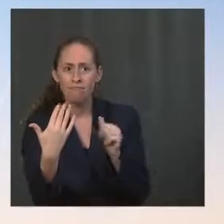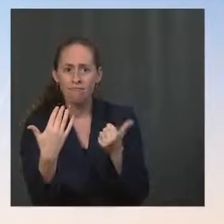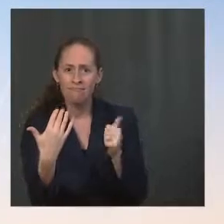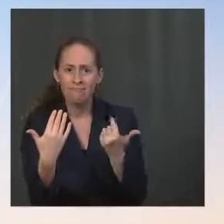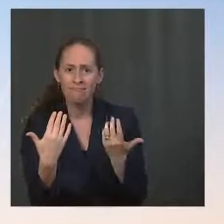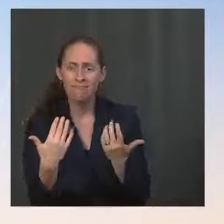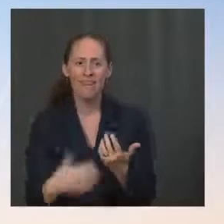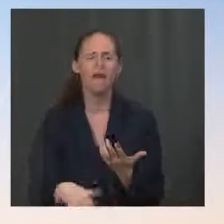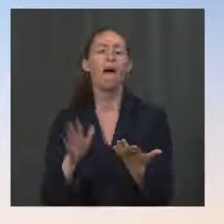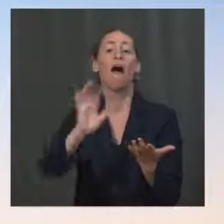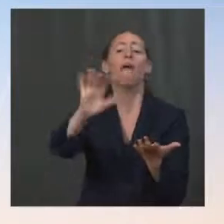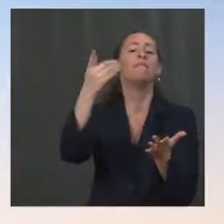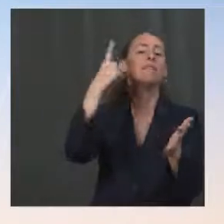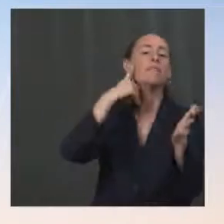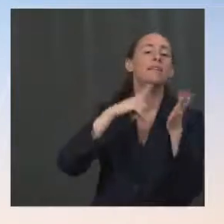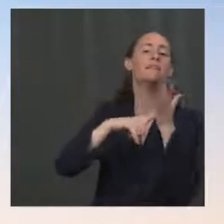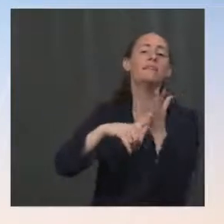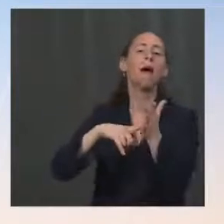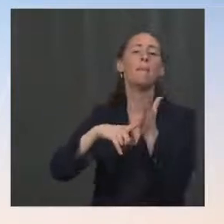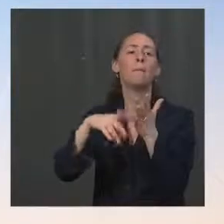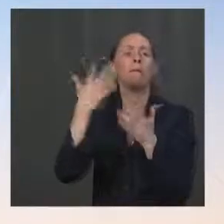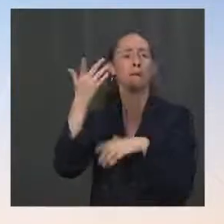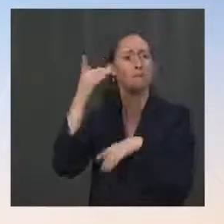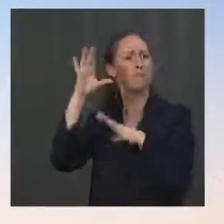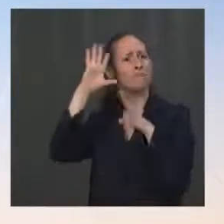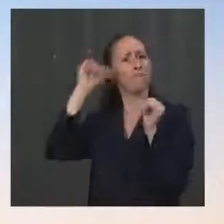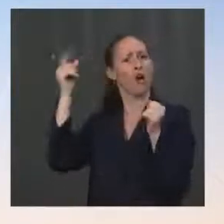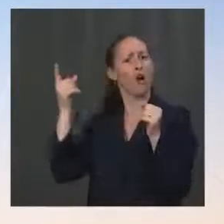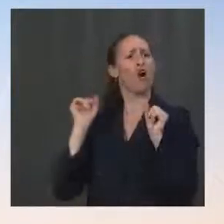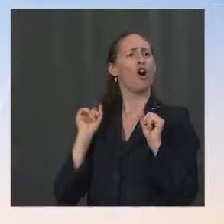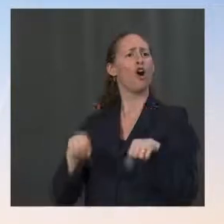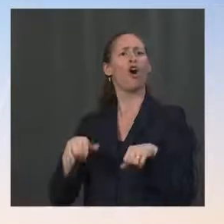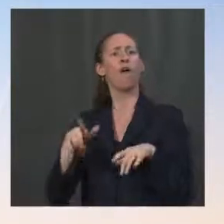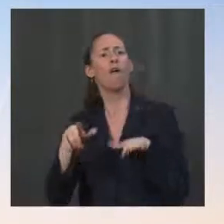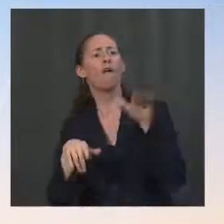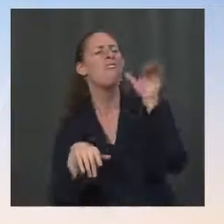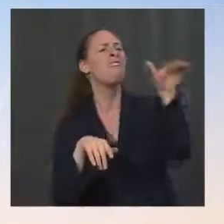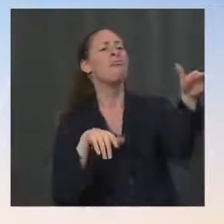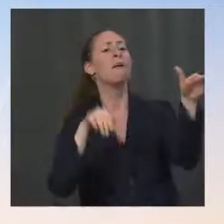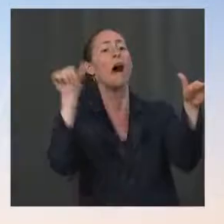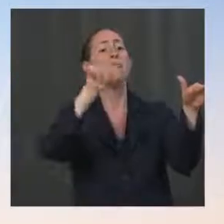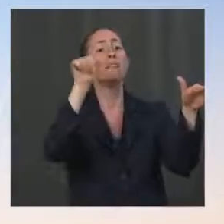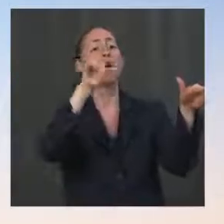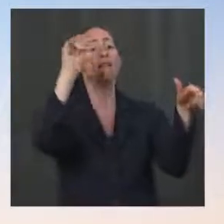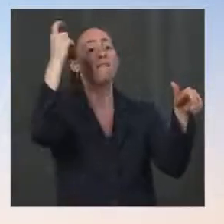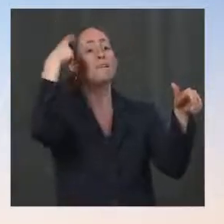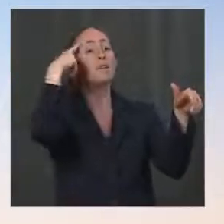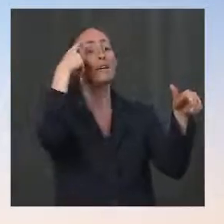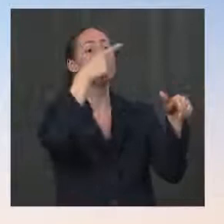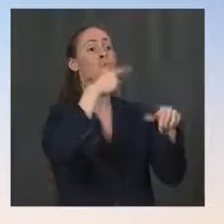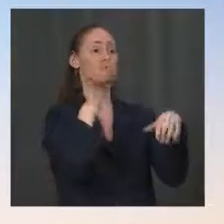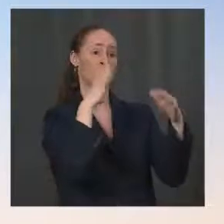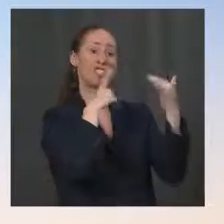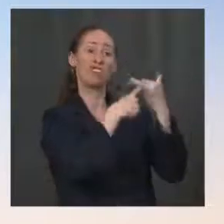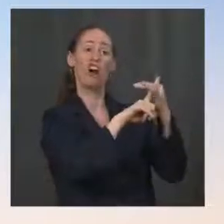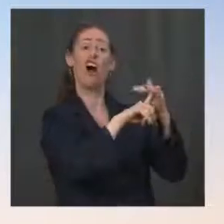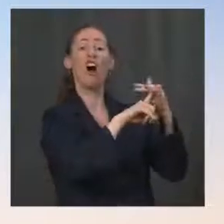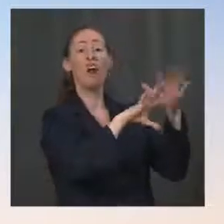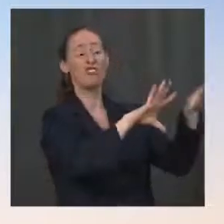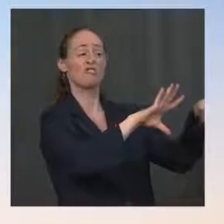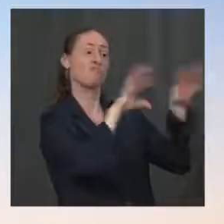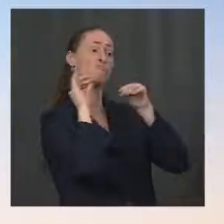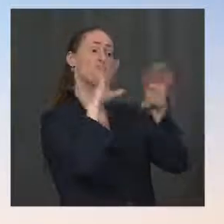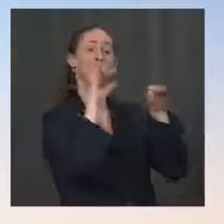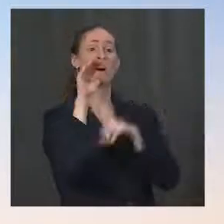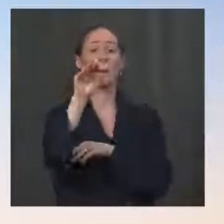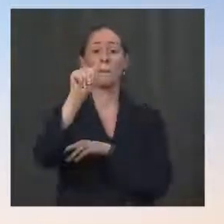said to the Ghani government in May, look, we're going to start a mass evacuation of all of the U.S.